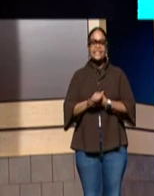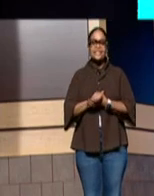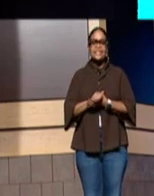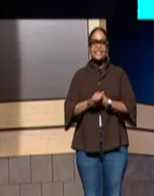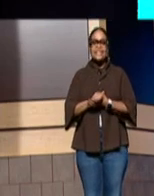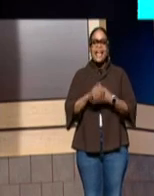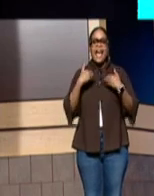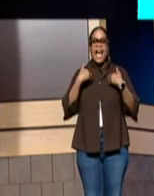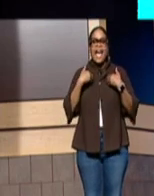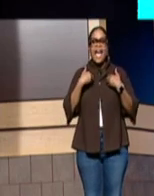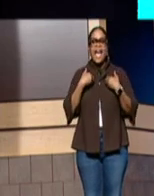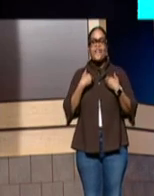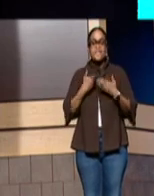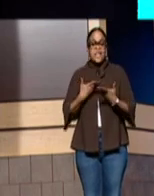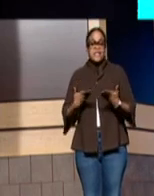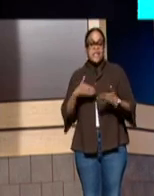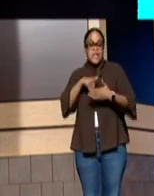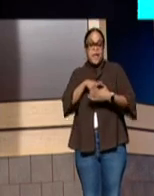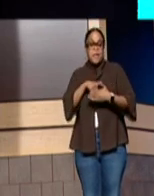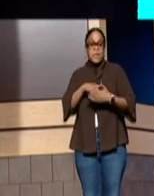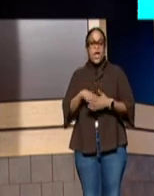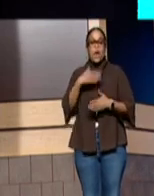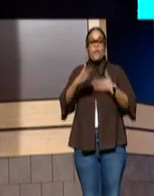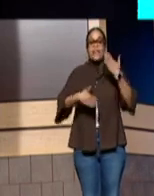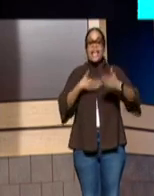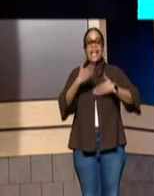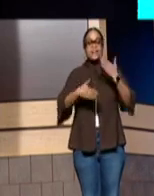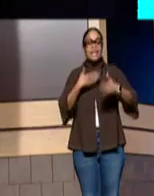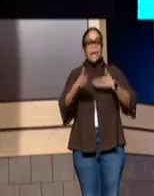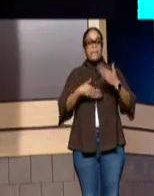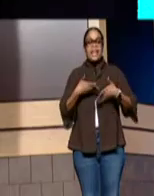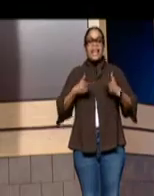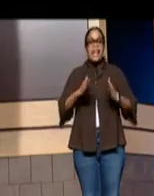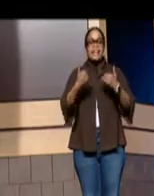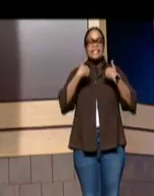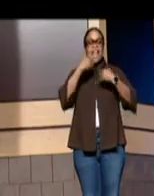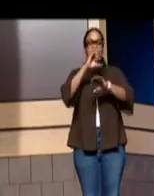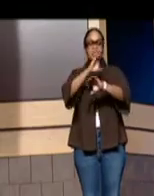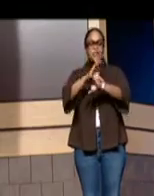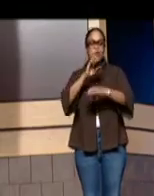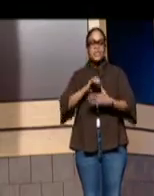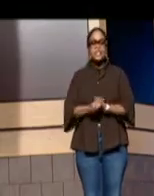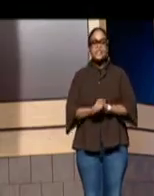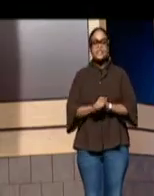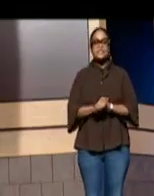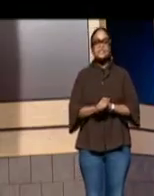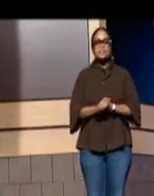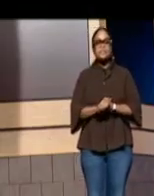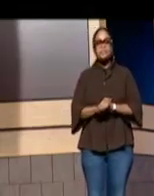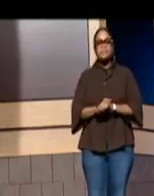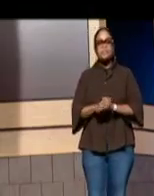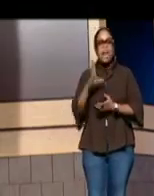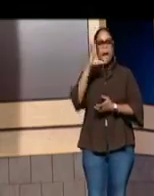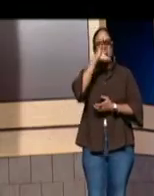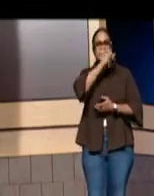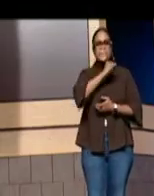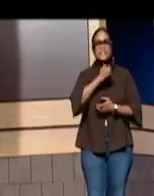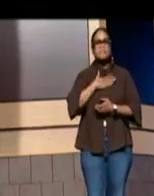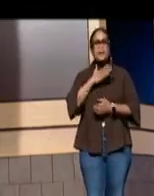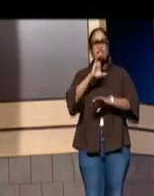got the David thing in me. Well, I was glad when they said it in me. Let us have church. Yeah. I miss my